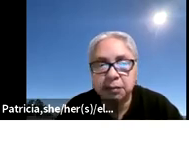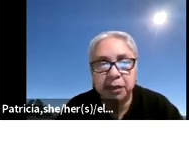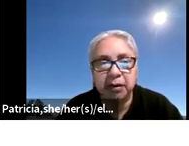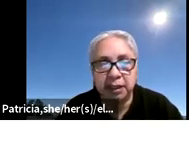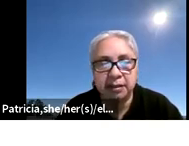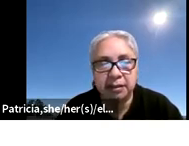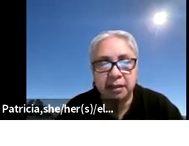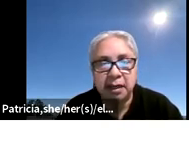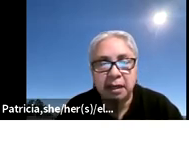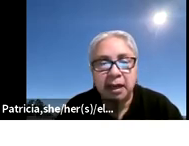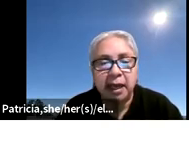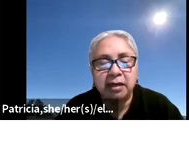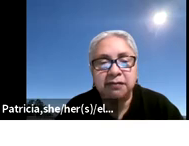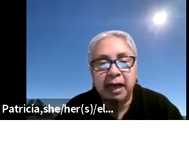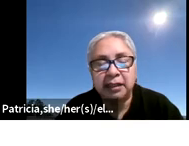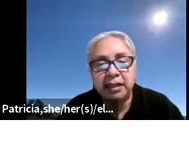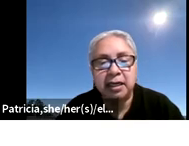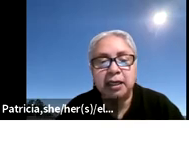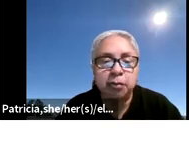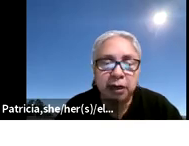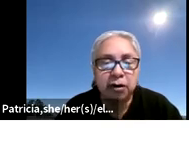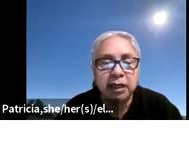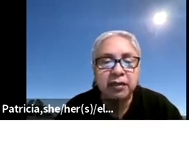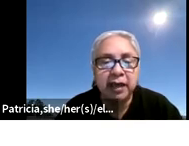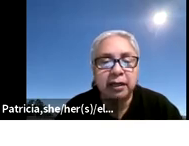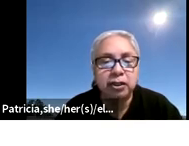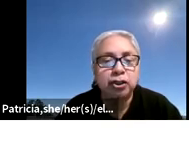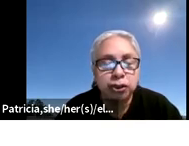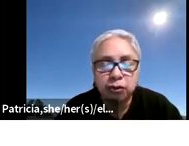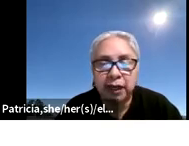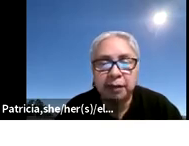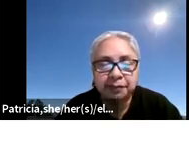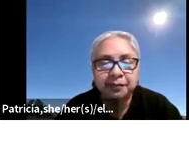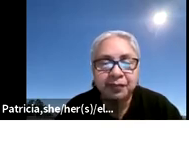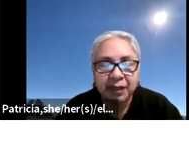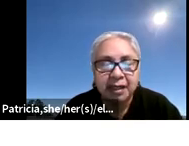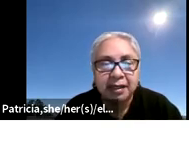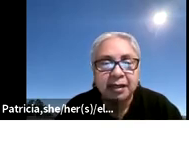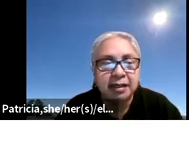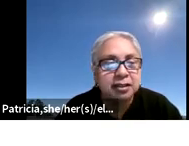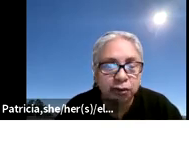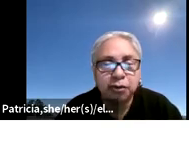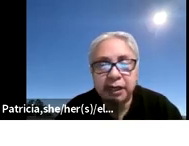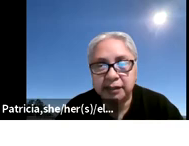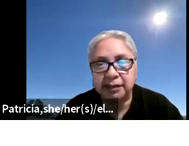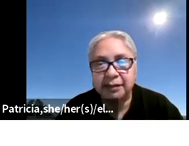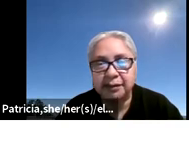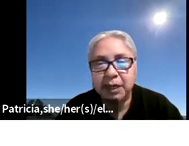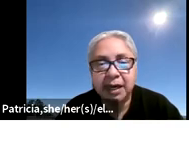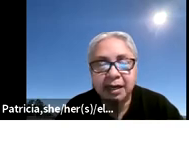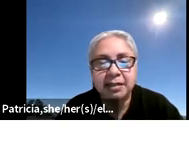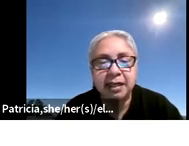an experience, and validating and mirroring that to them is